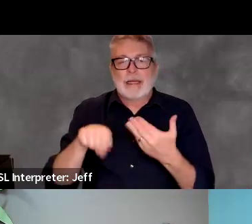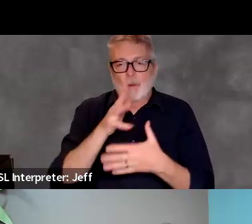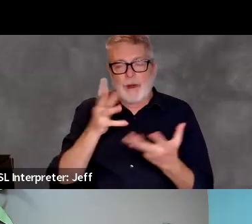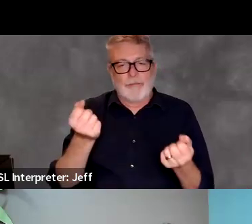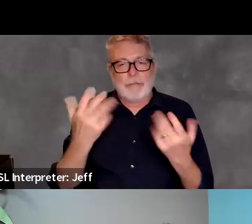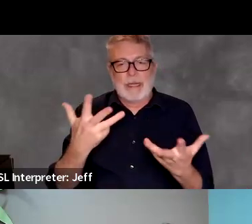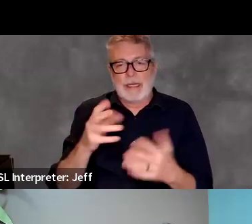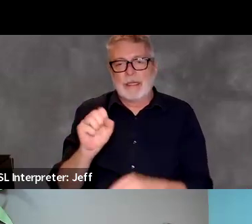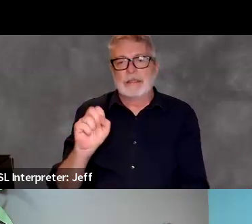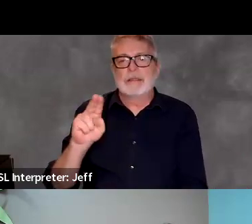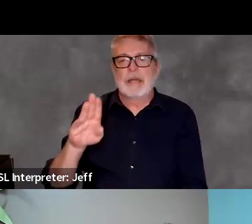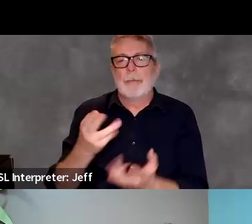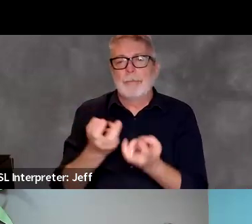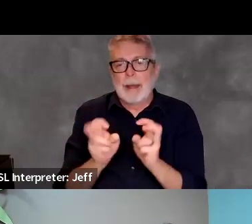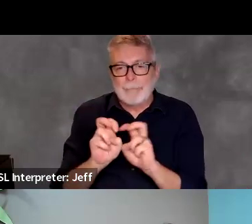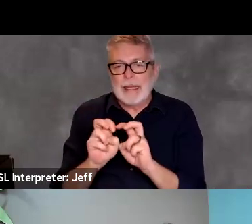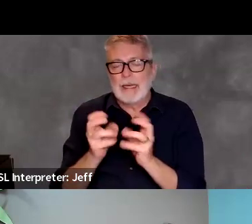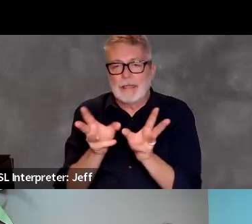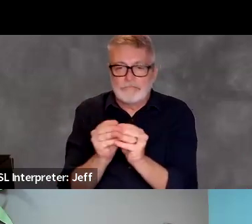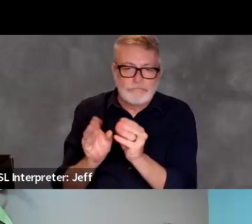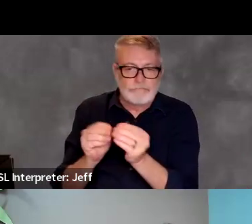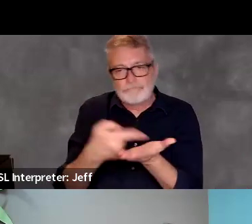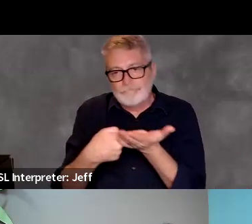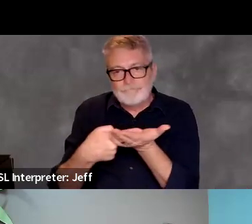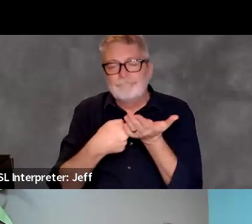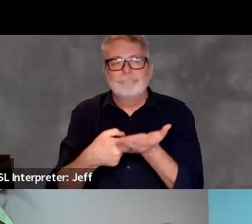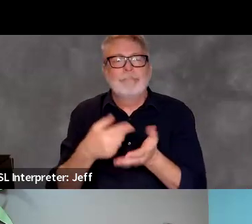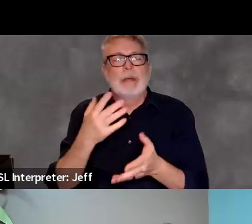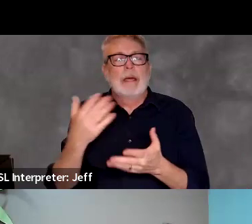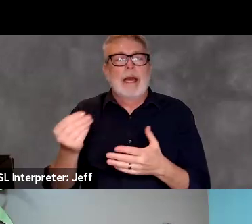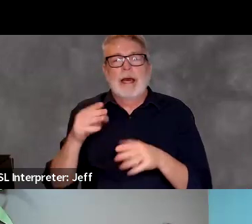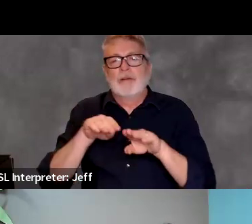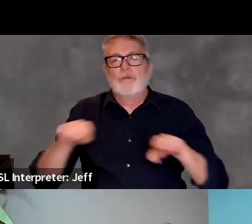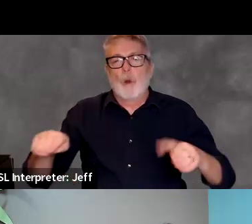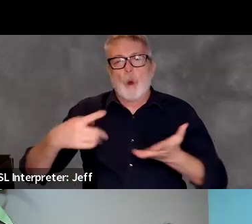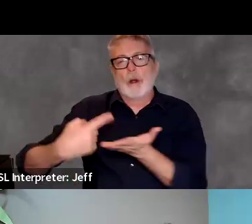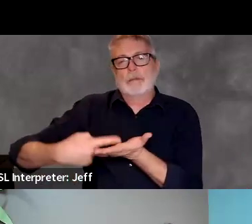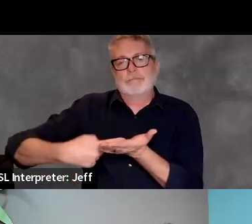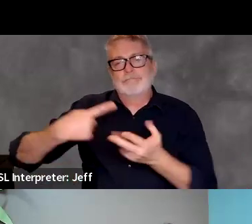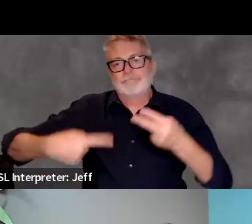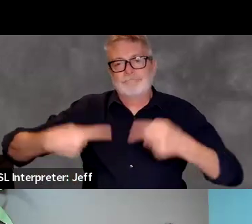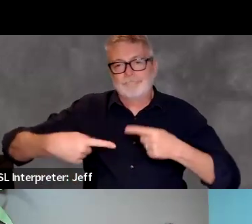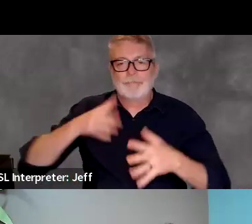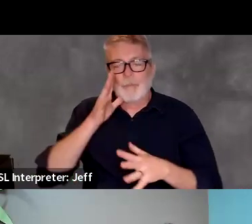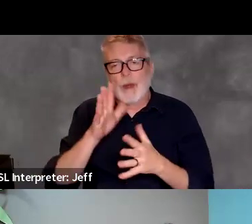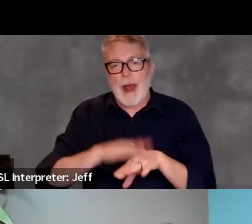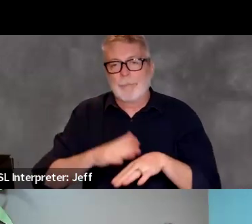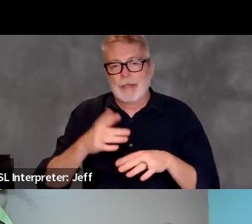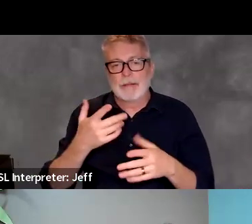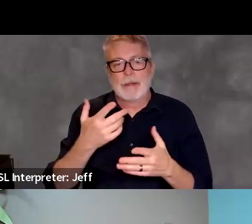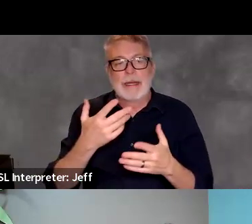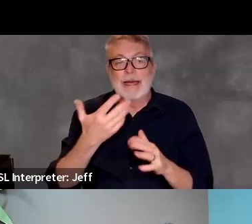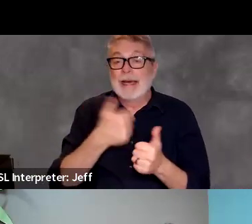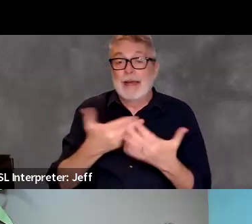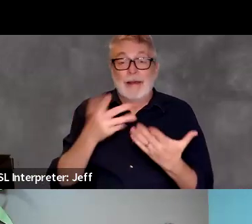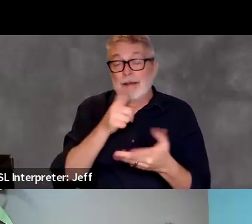committee meetings and floor debate as they start to get ready for this next deadline. Anything that doesn't make it out